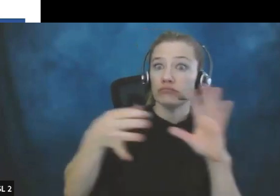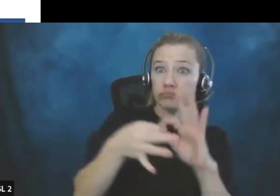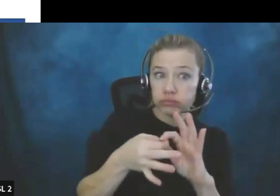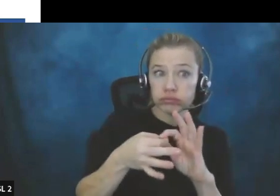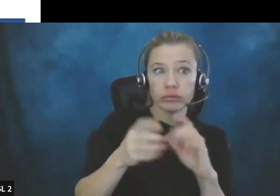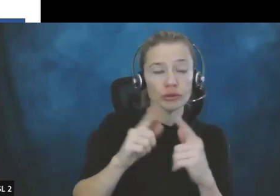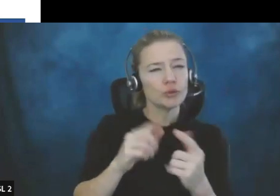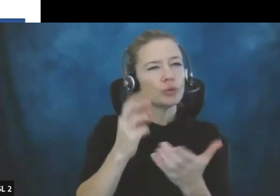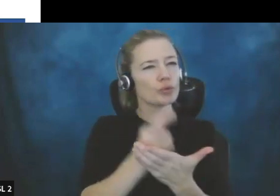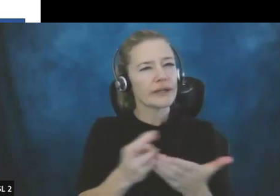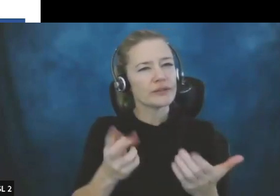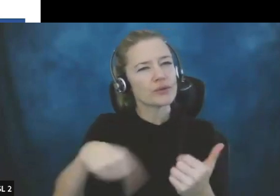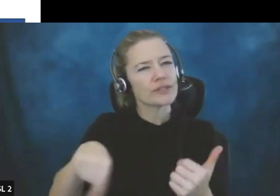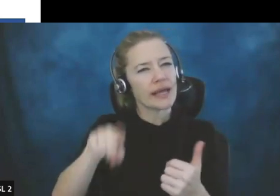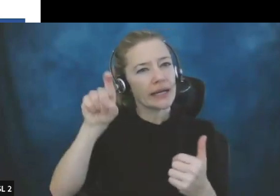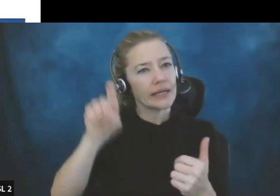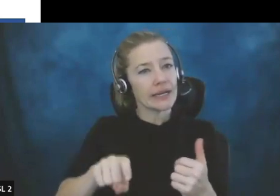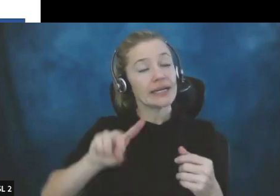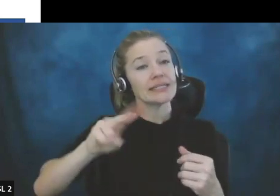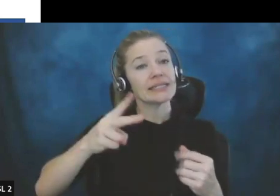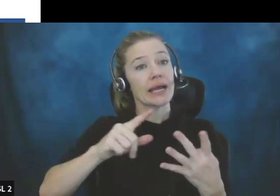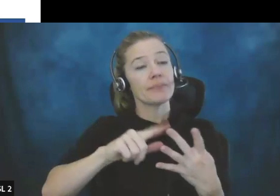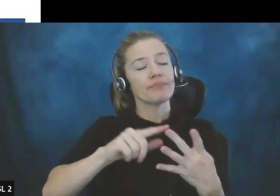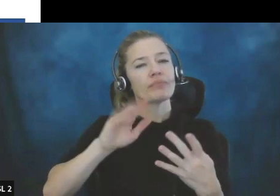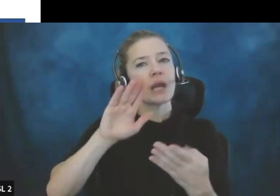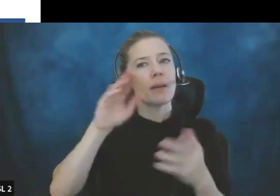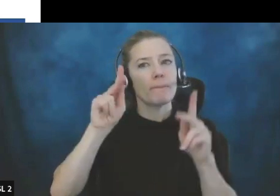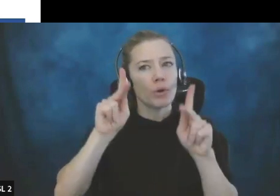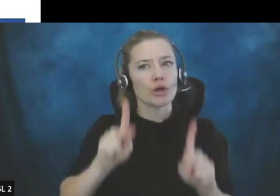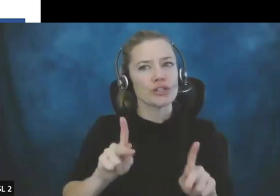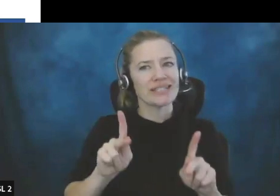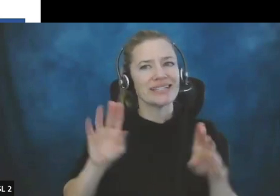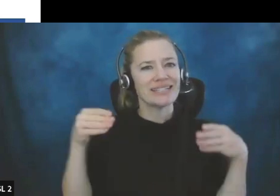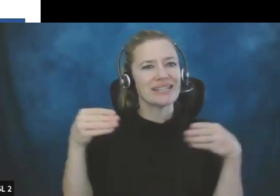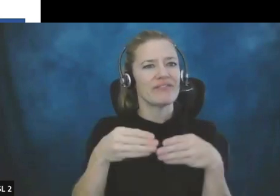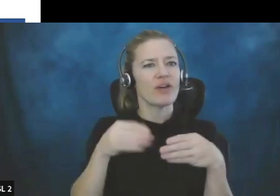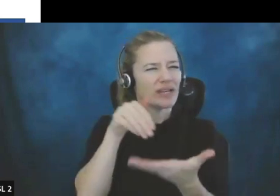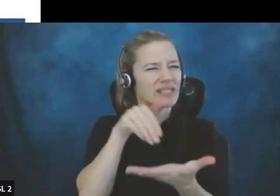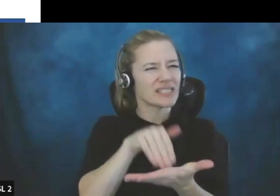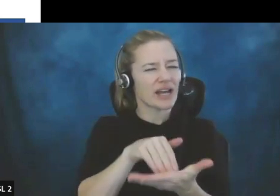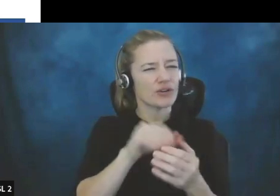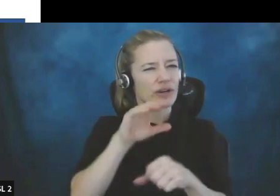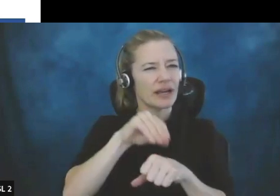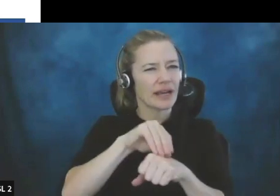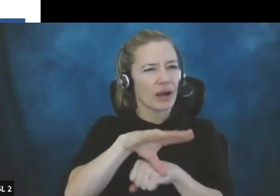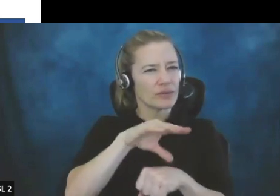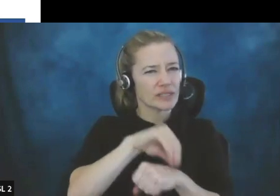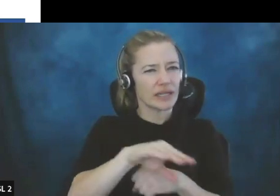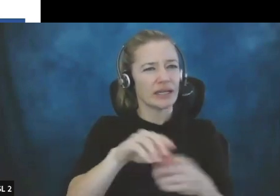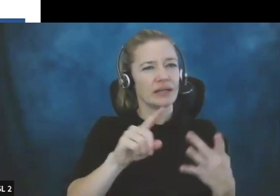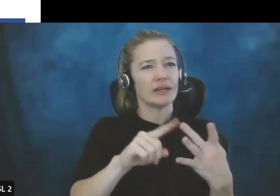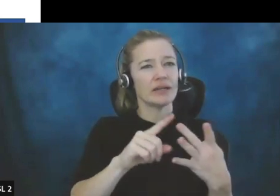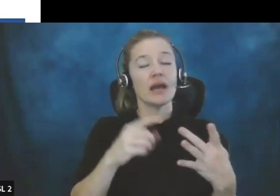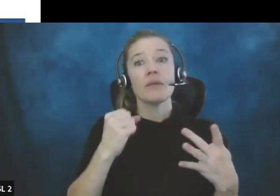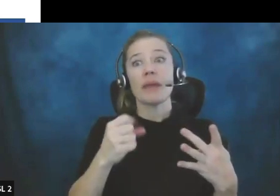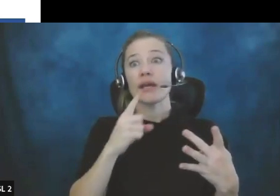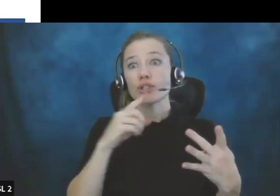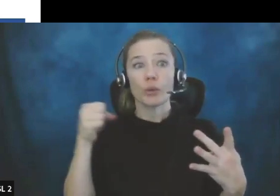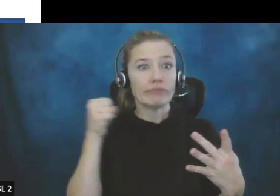them connected to the resources they need? The second piece is person-centered counseling, ensuring that services are delivered